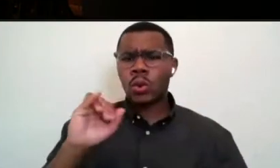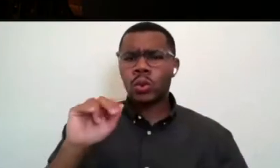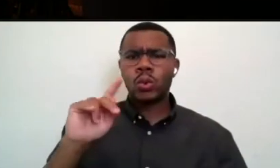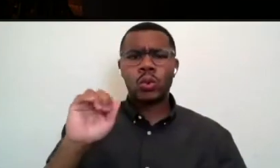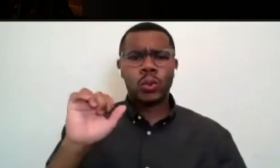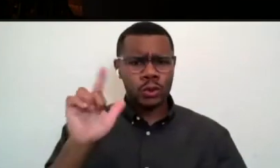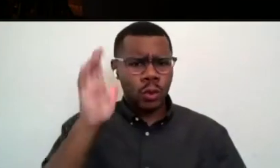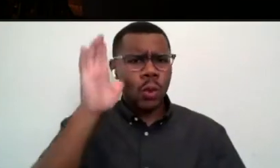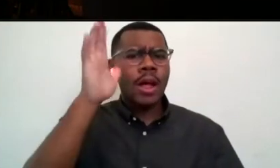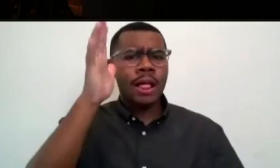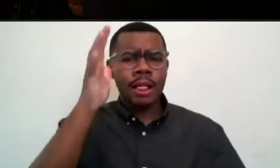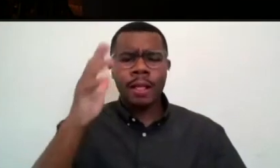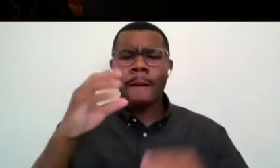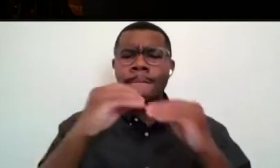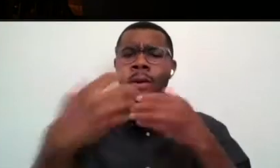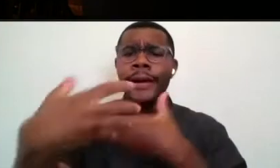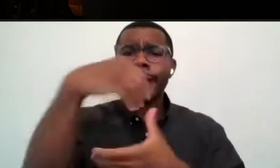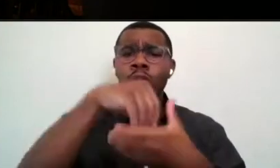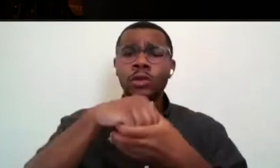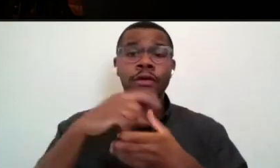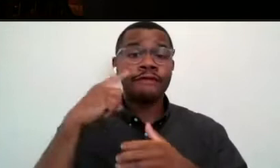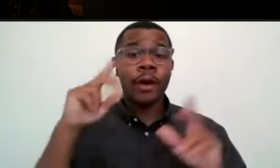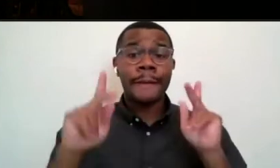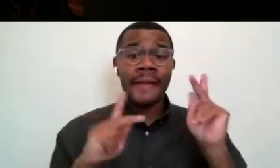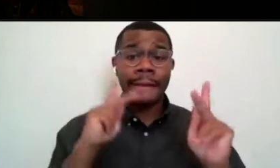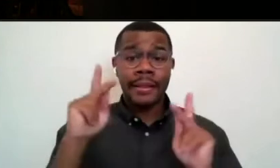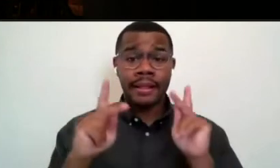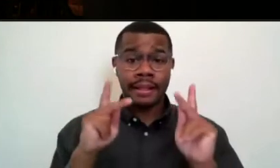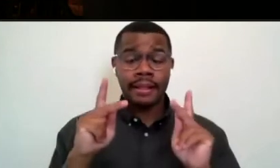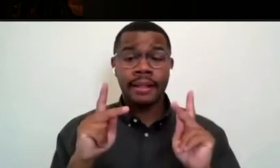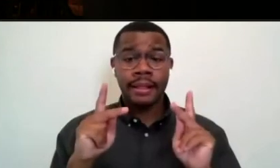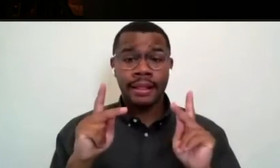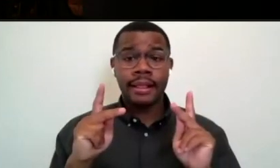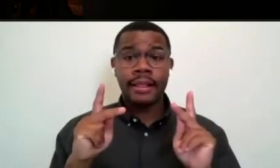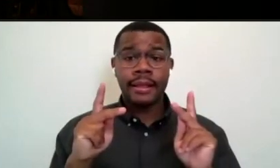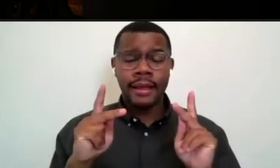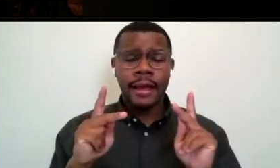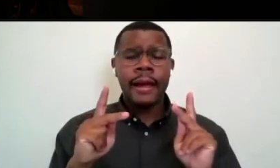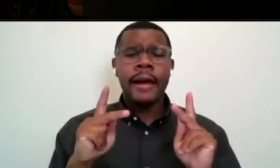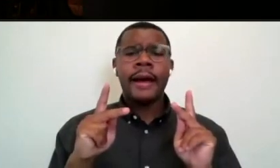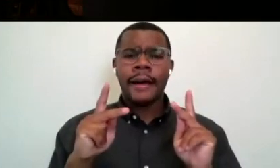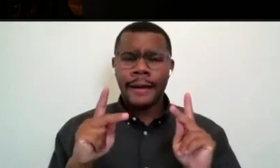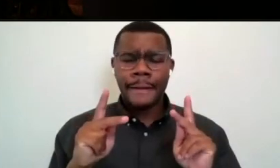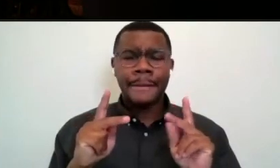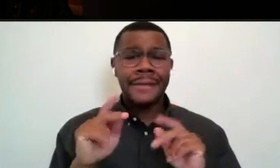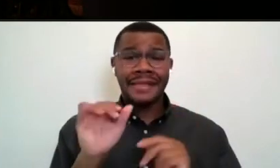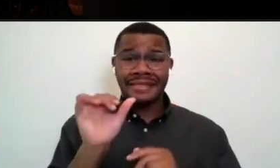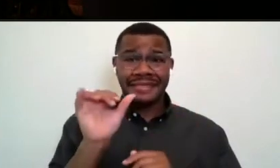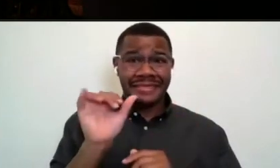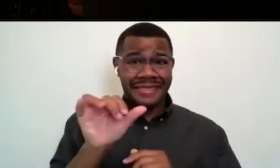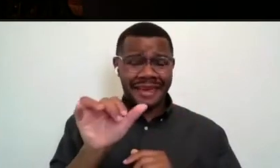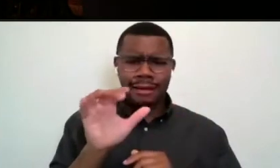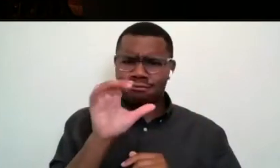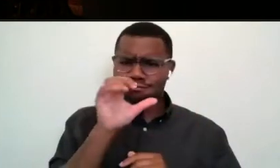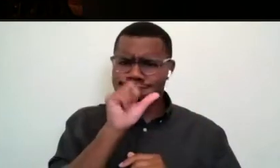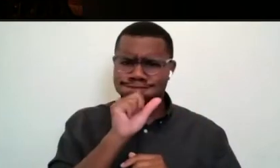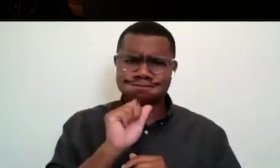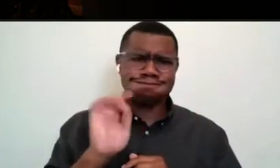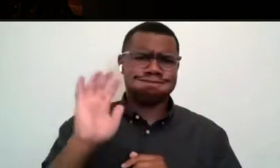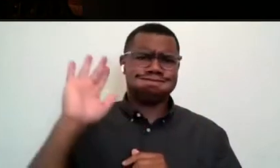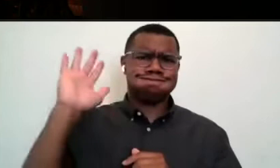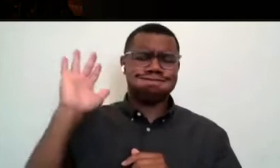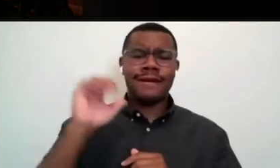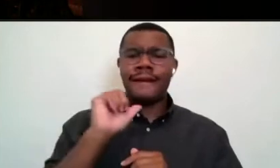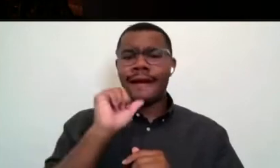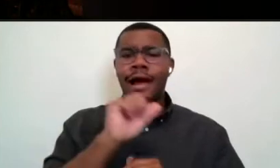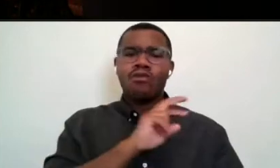inclusive for people, and it's older than just like religious intention. Rituals. Yeah. Right